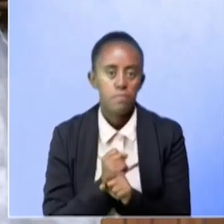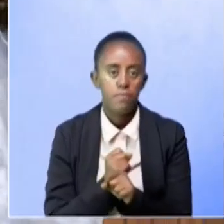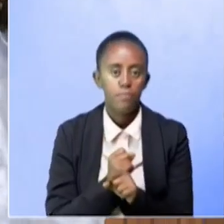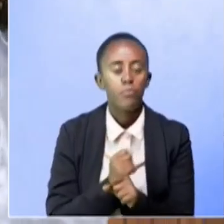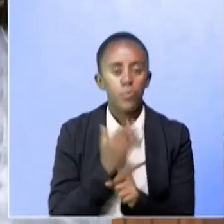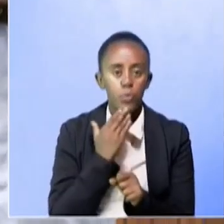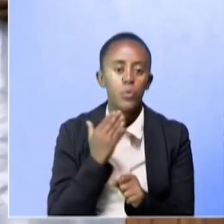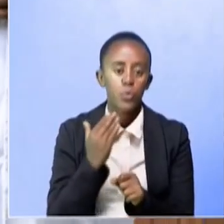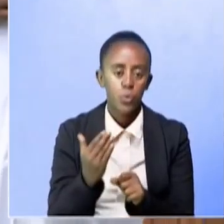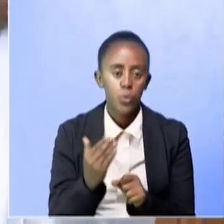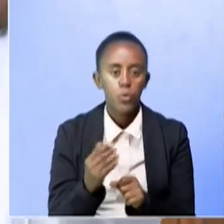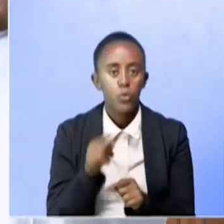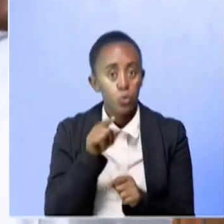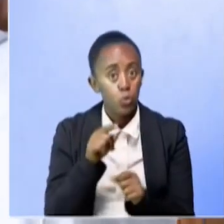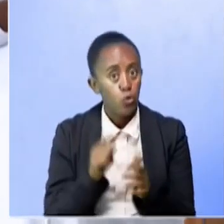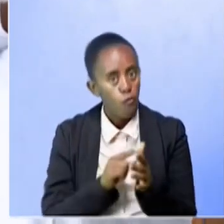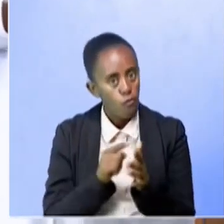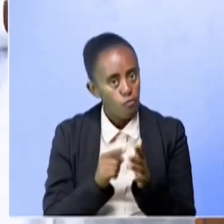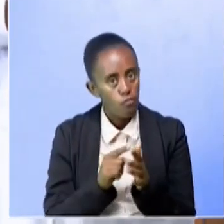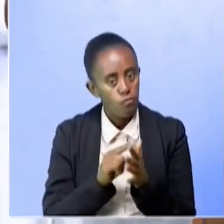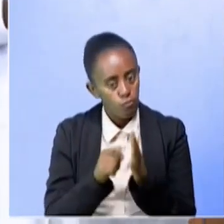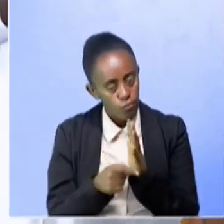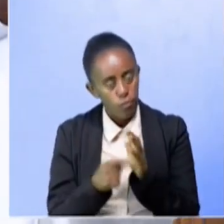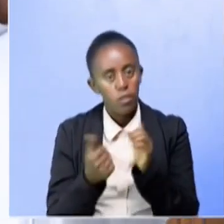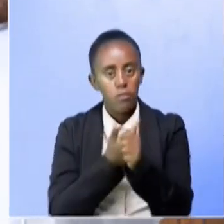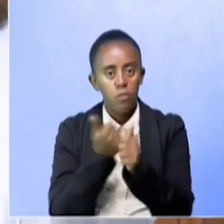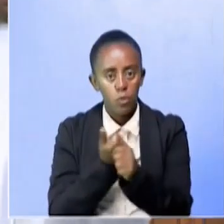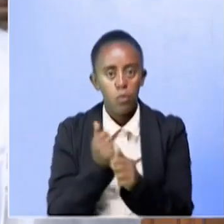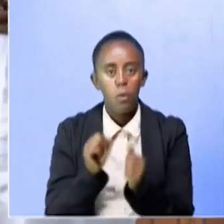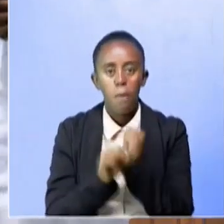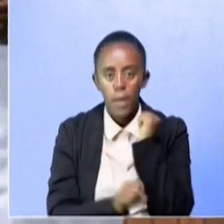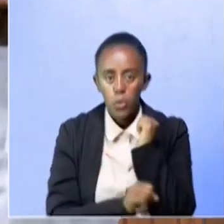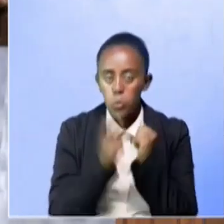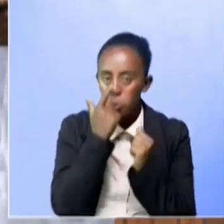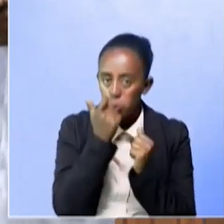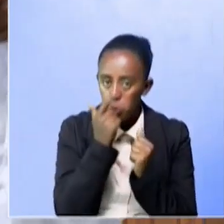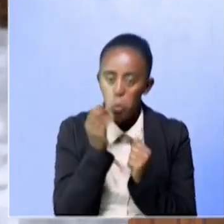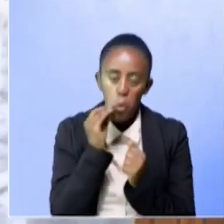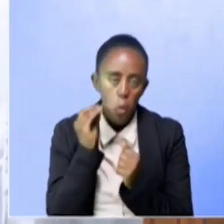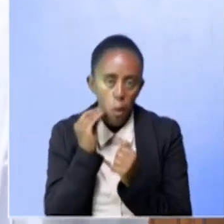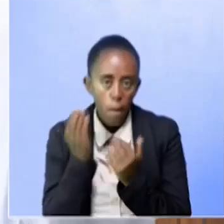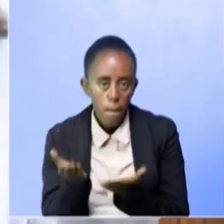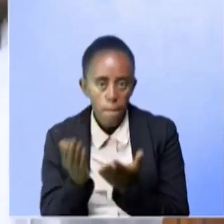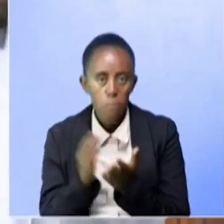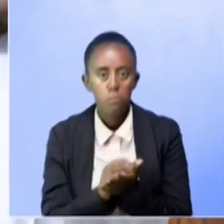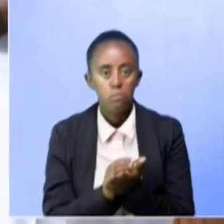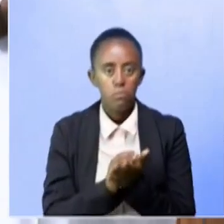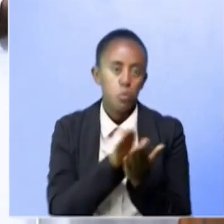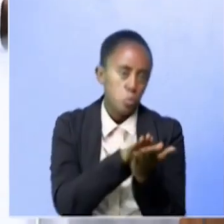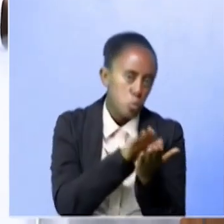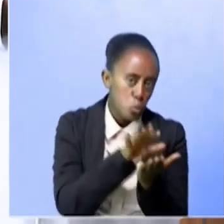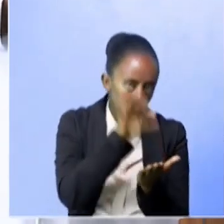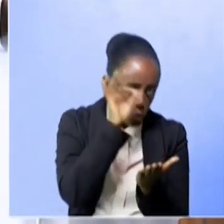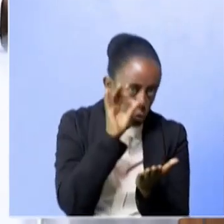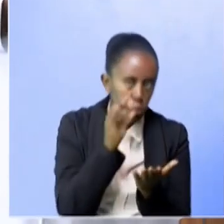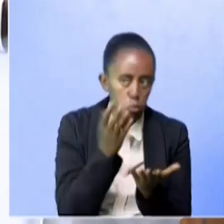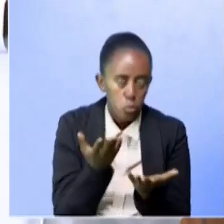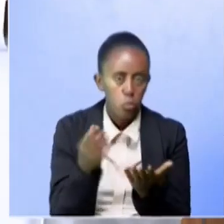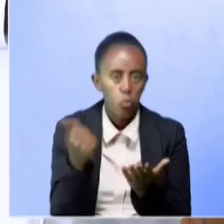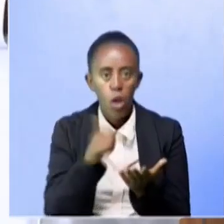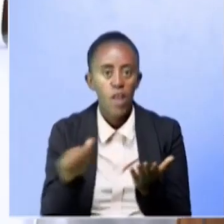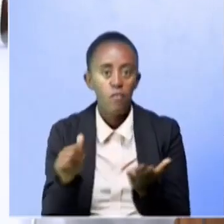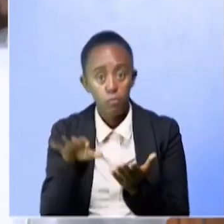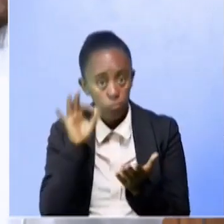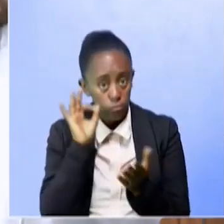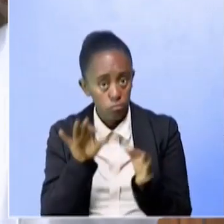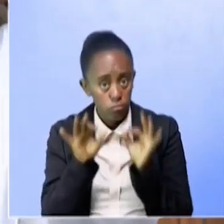Good. I should follow based on the experience that you have got at home, that you have got at school, or wherever it is.